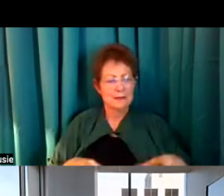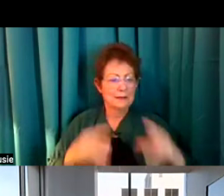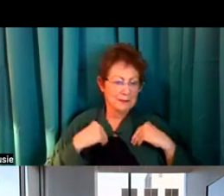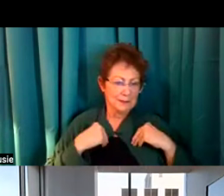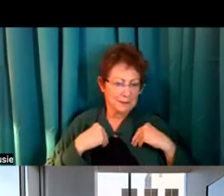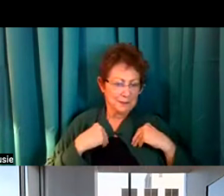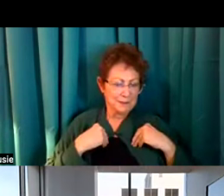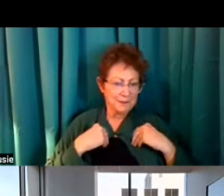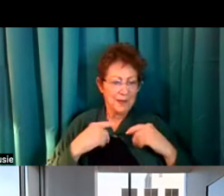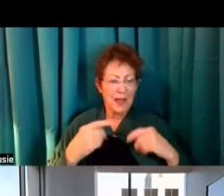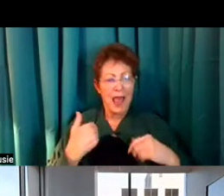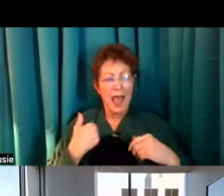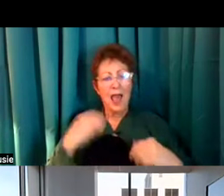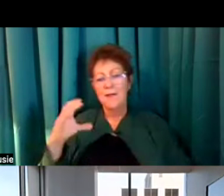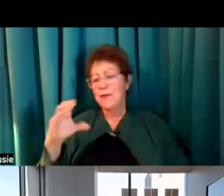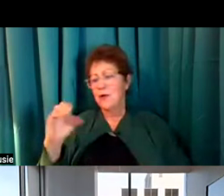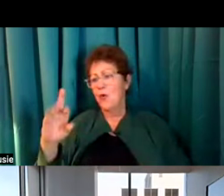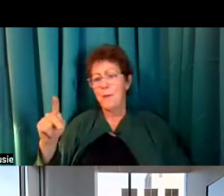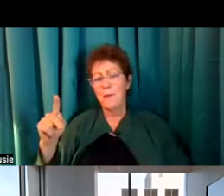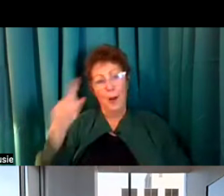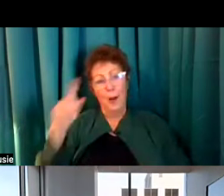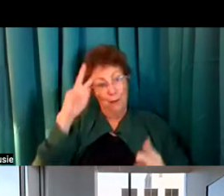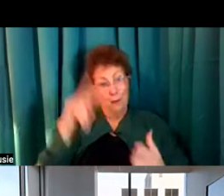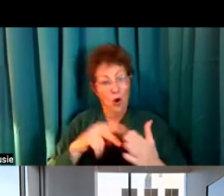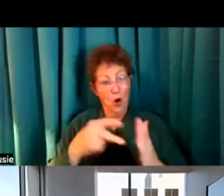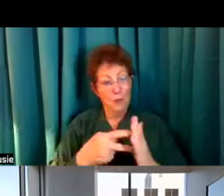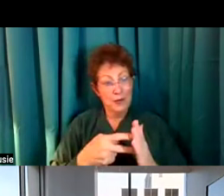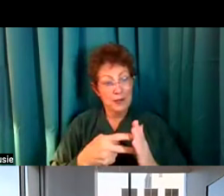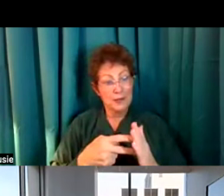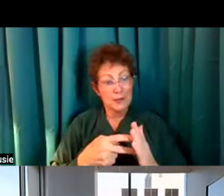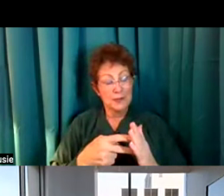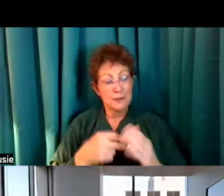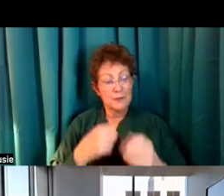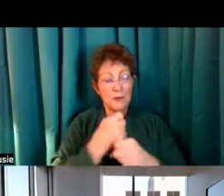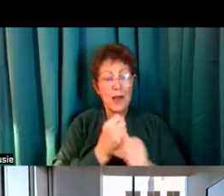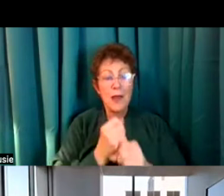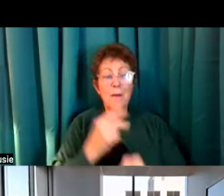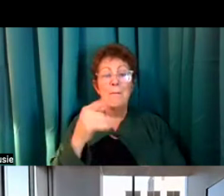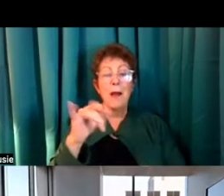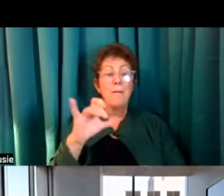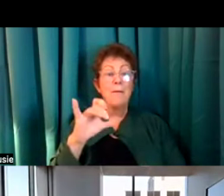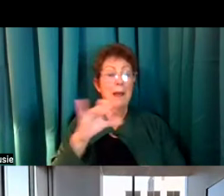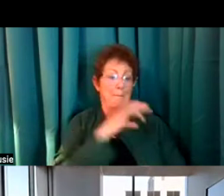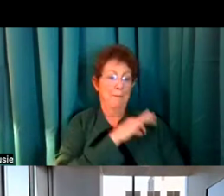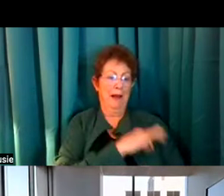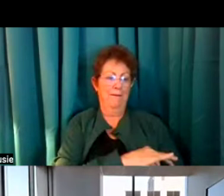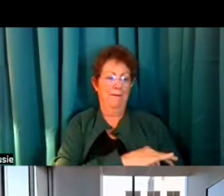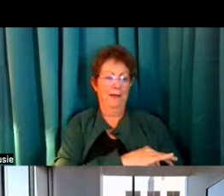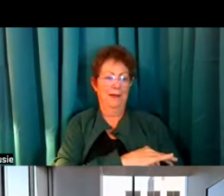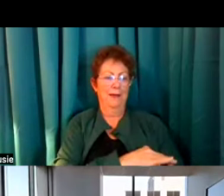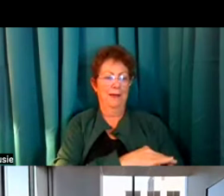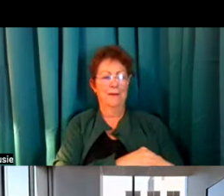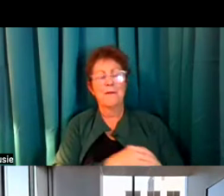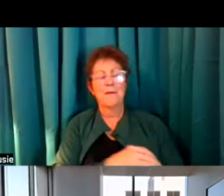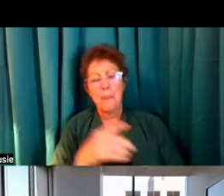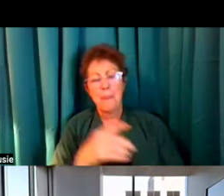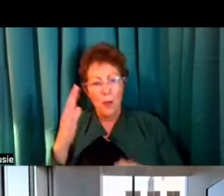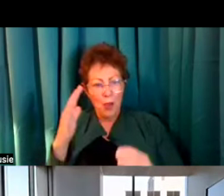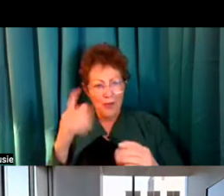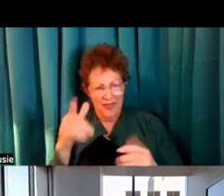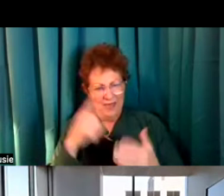have a corporate purpose to create a general public benefit. That's just as a creature statute, that's what they